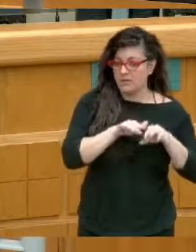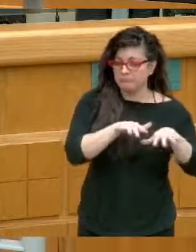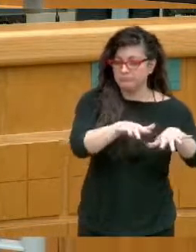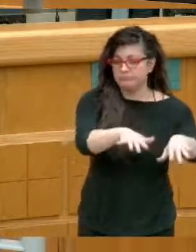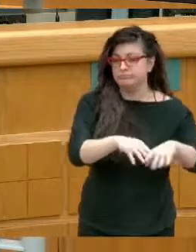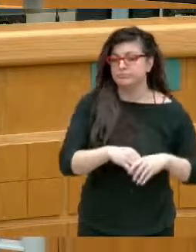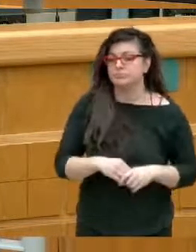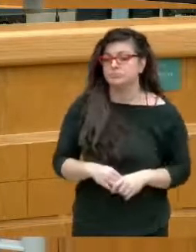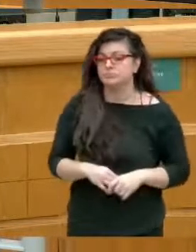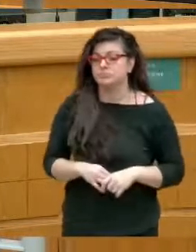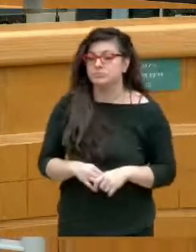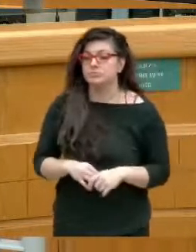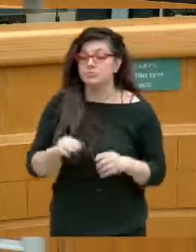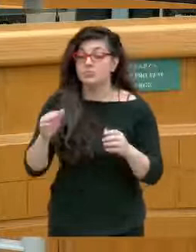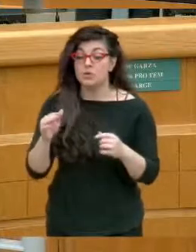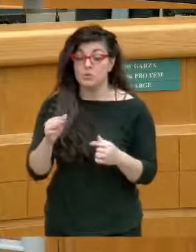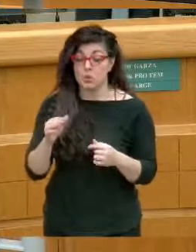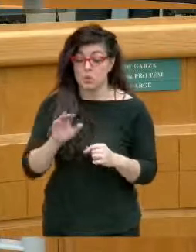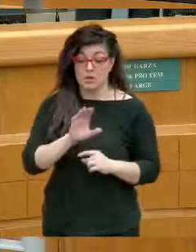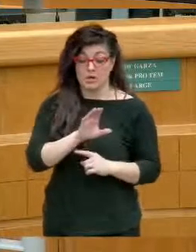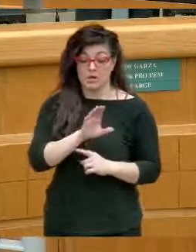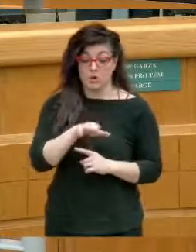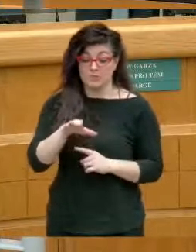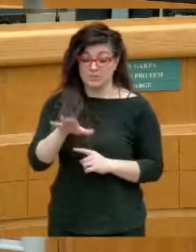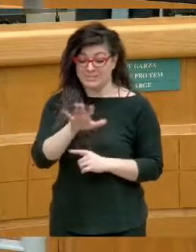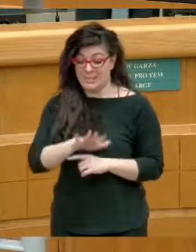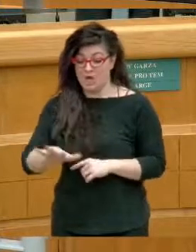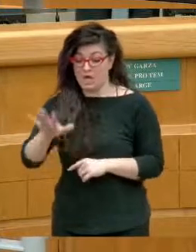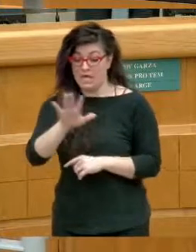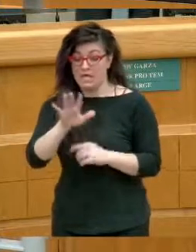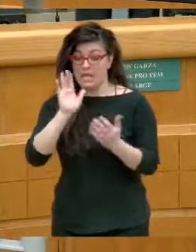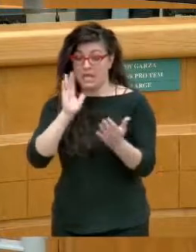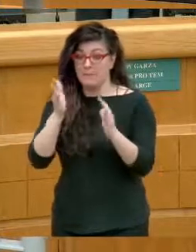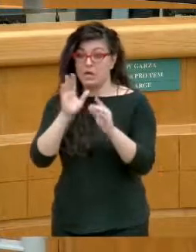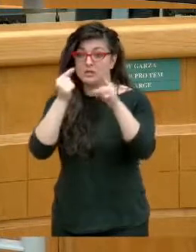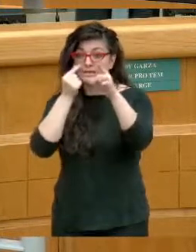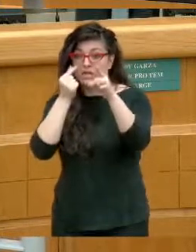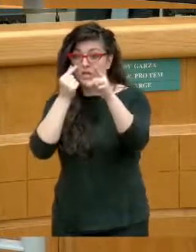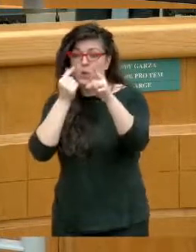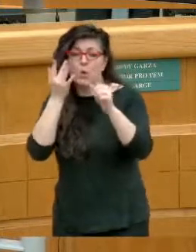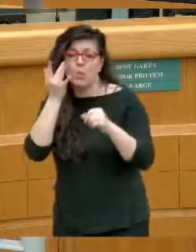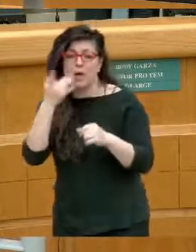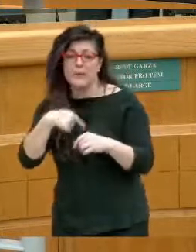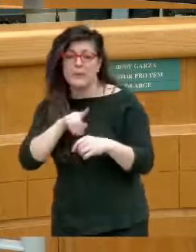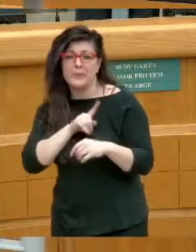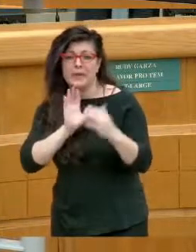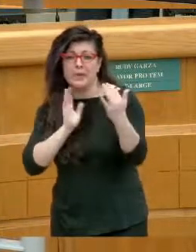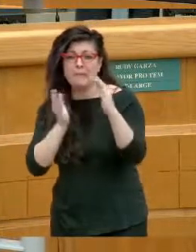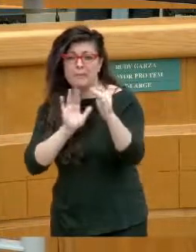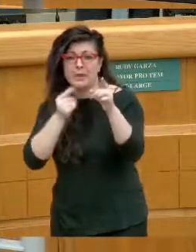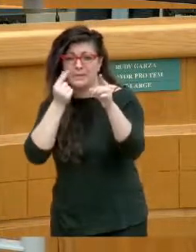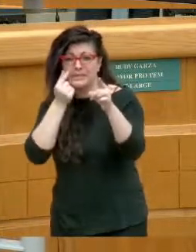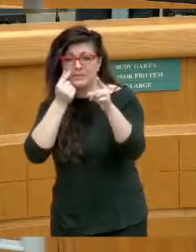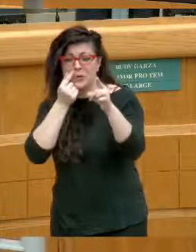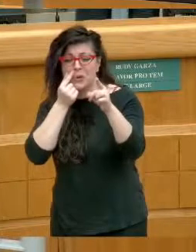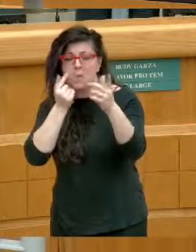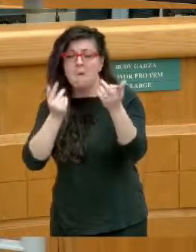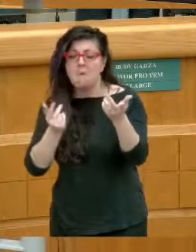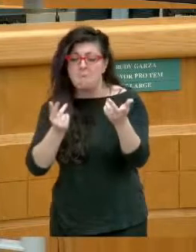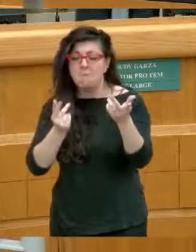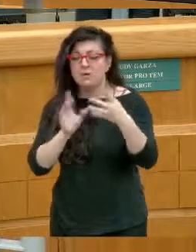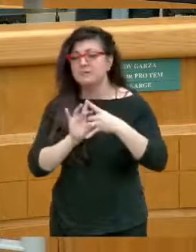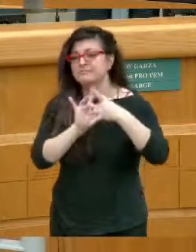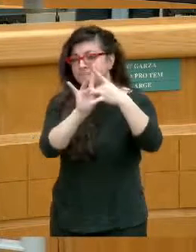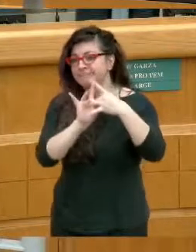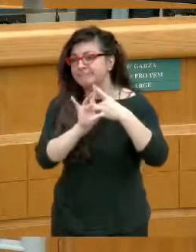In our comparison to San Antonio, I want to remind everybody that we do the comparison to San Antonio because of, I think, the strong connection that we have here in the Coastal Bend